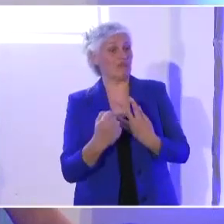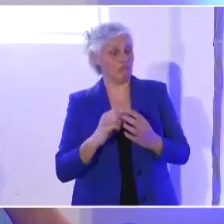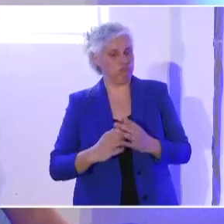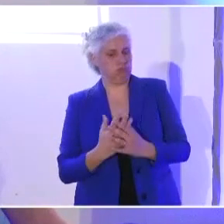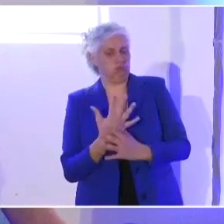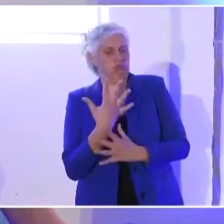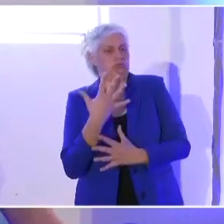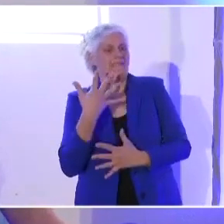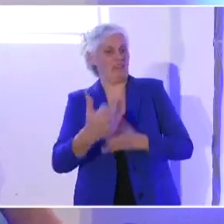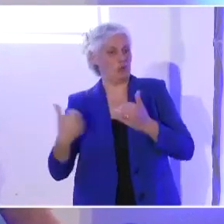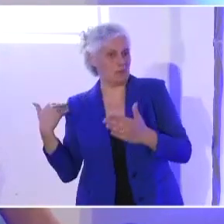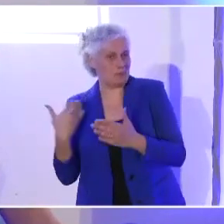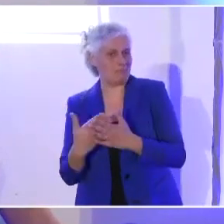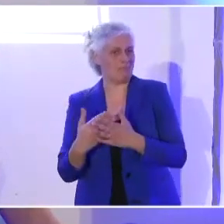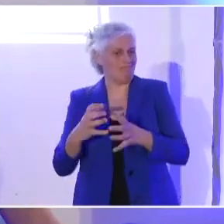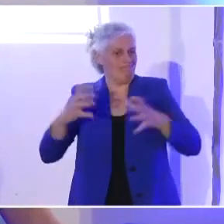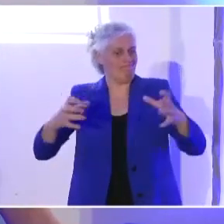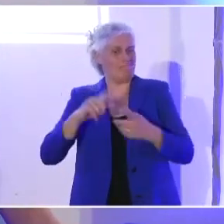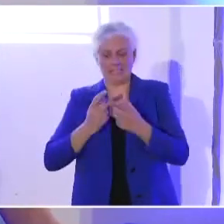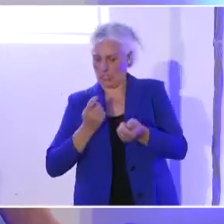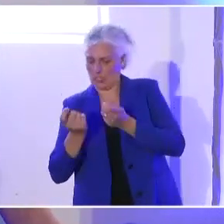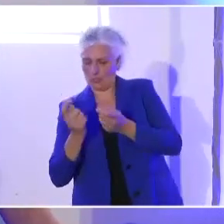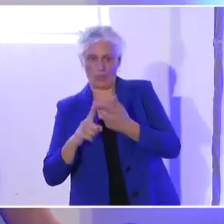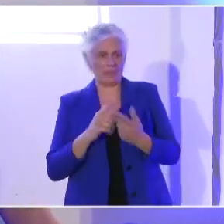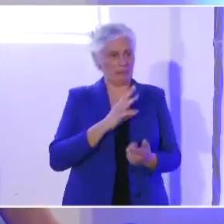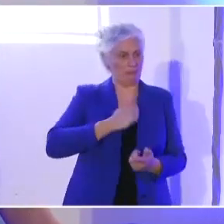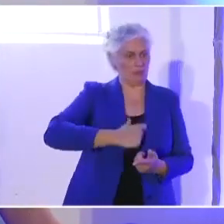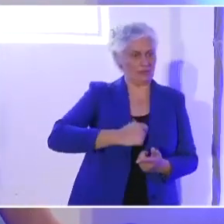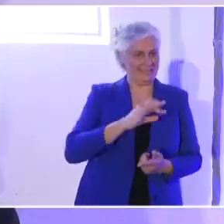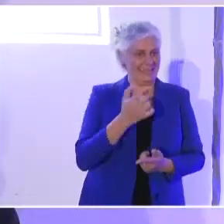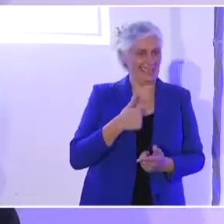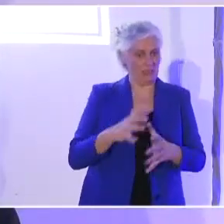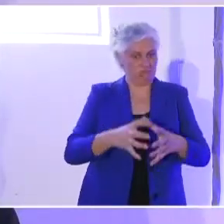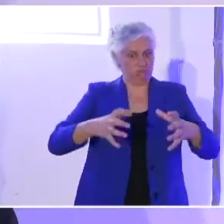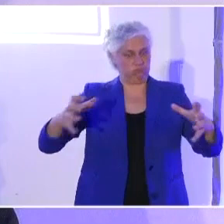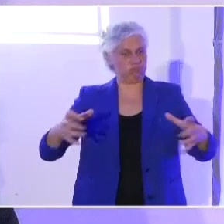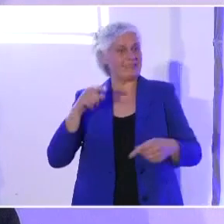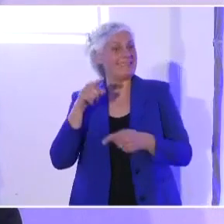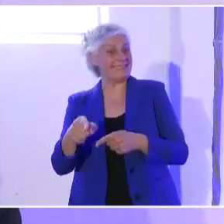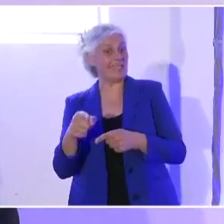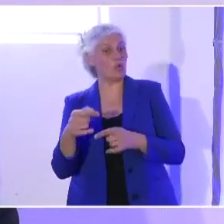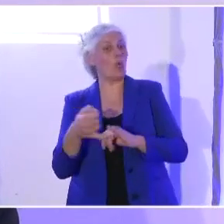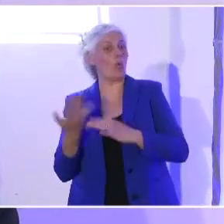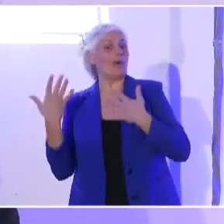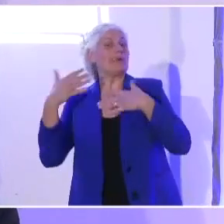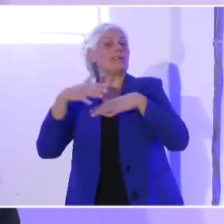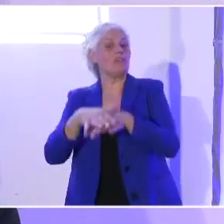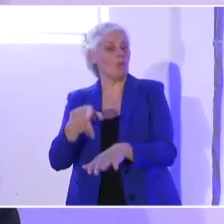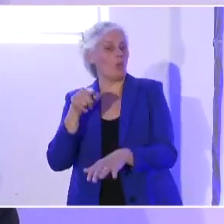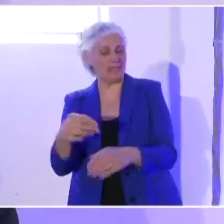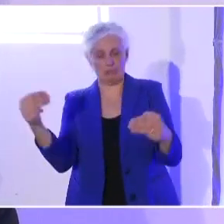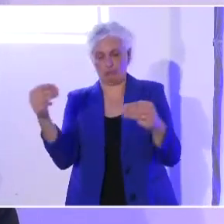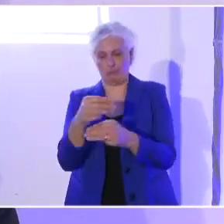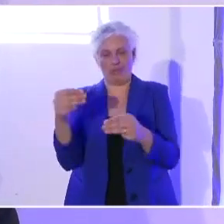5 years. And similar to concepts like controllership and personal data, it's actually expanding. And the driver for that expansion is very much the